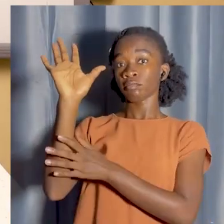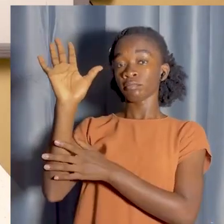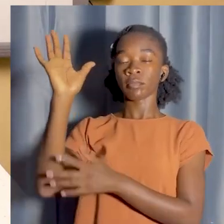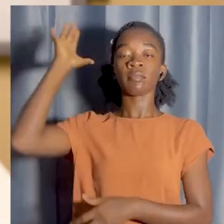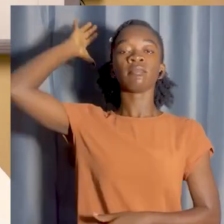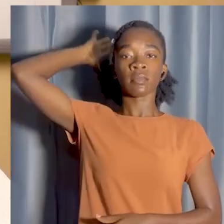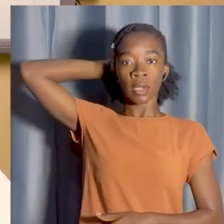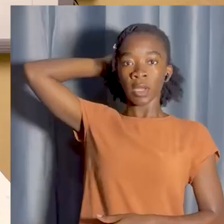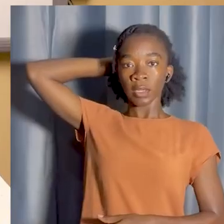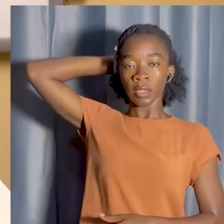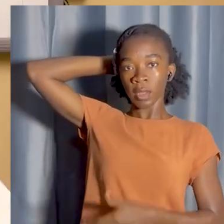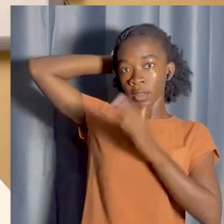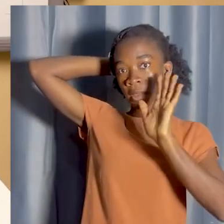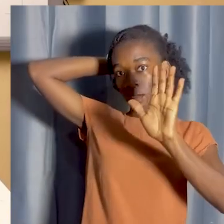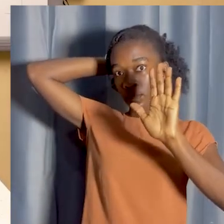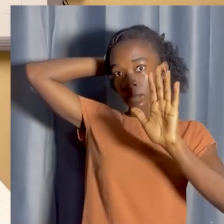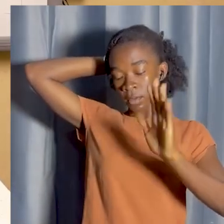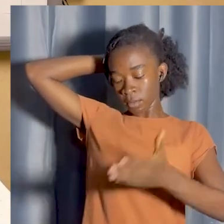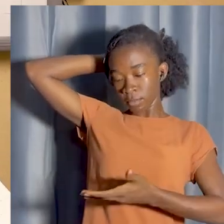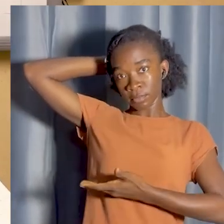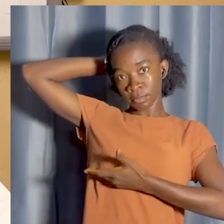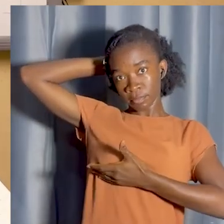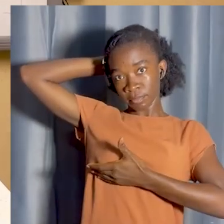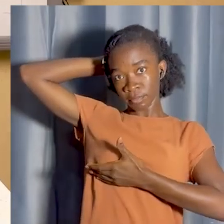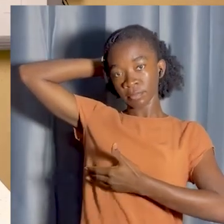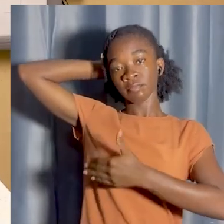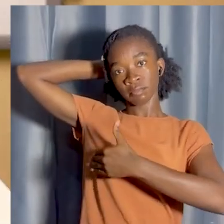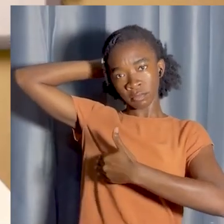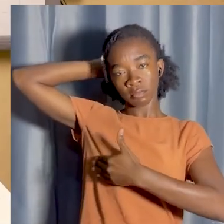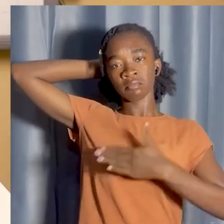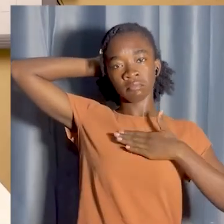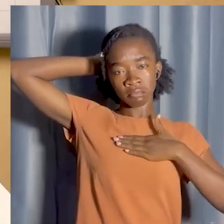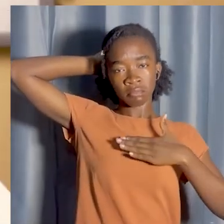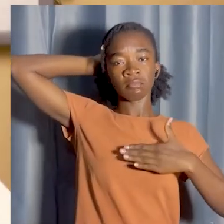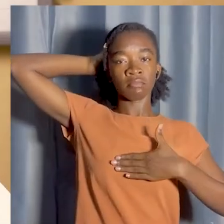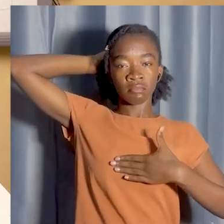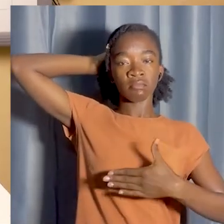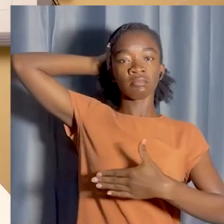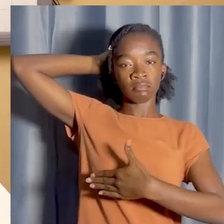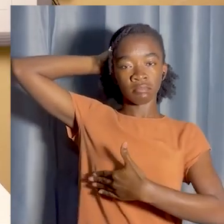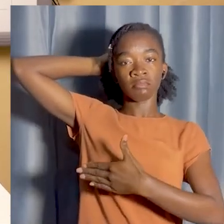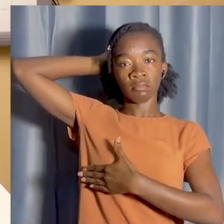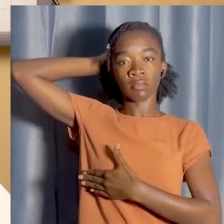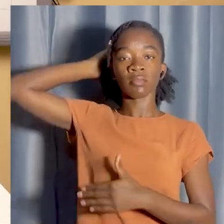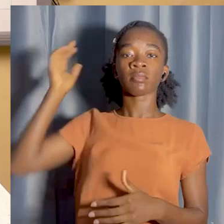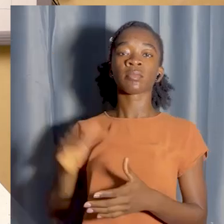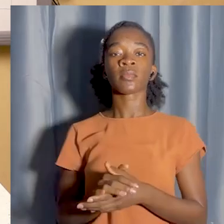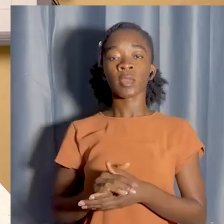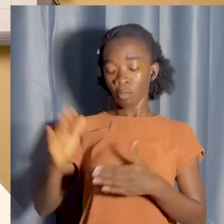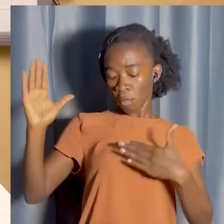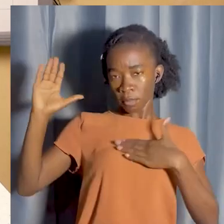your head, and then you use the opposite hand, so this hand, to examine this breast. And what you want to do is to feel the entire